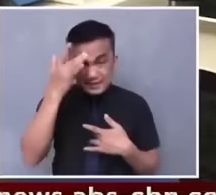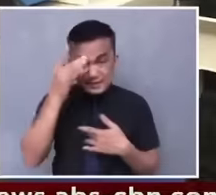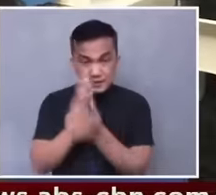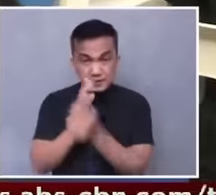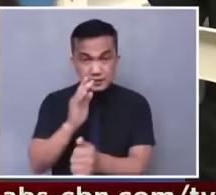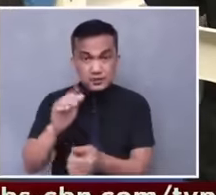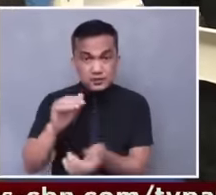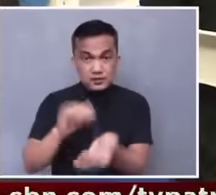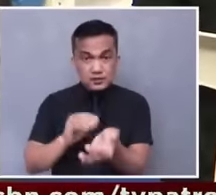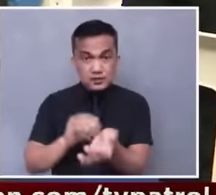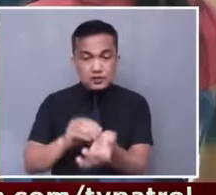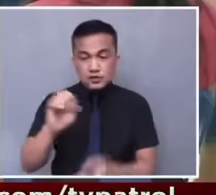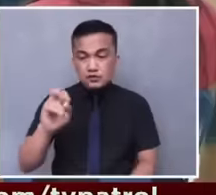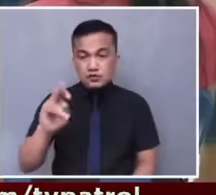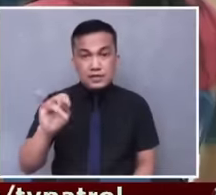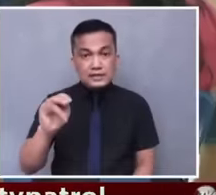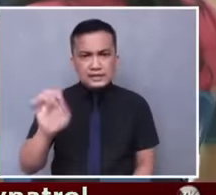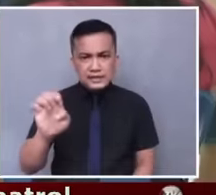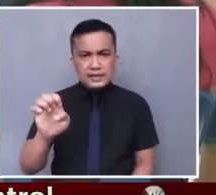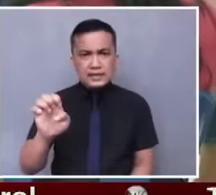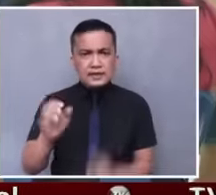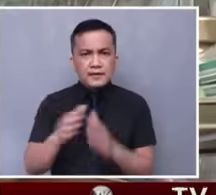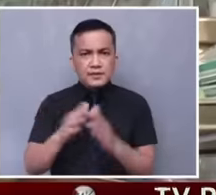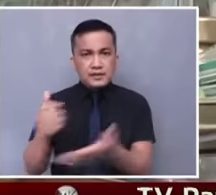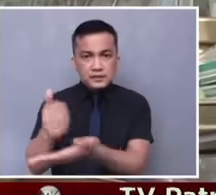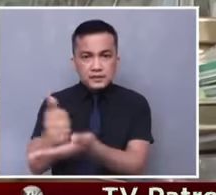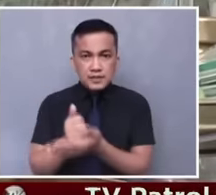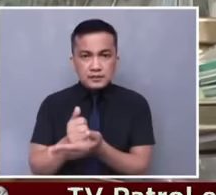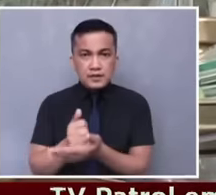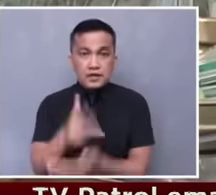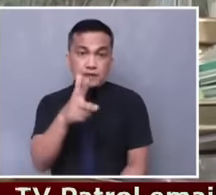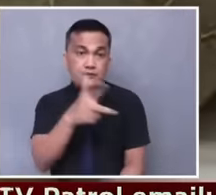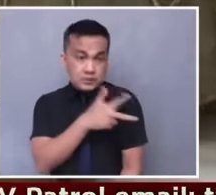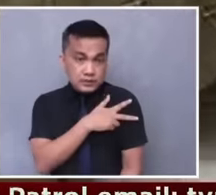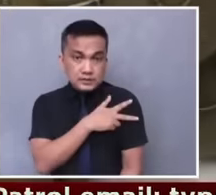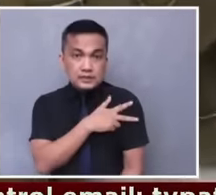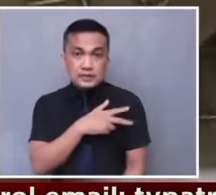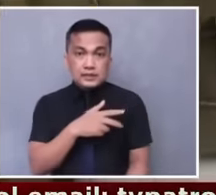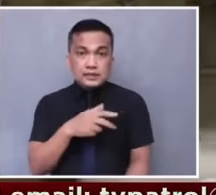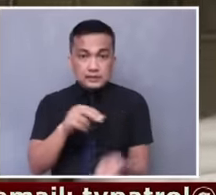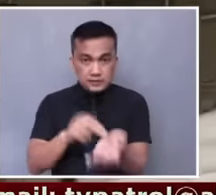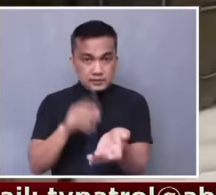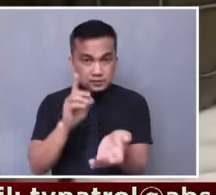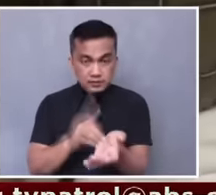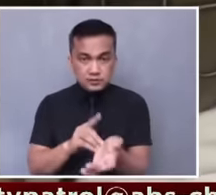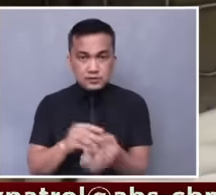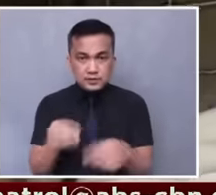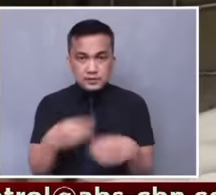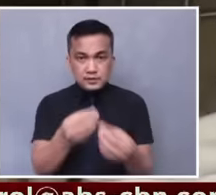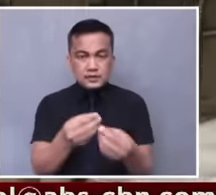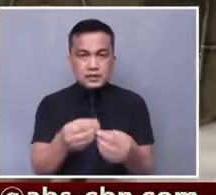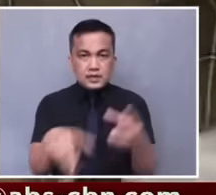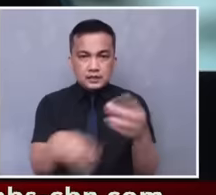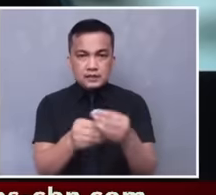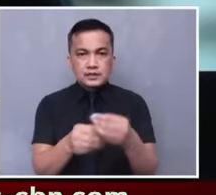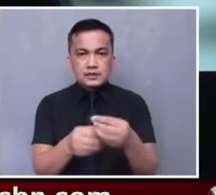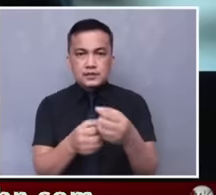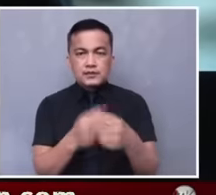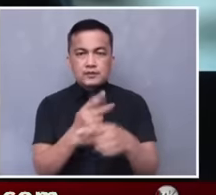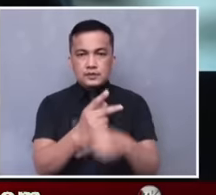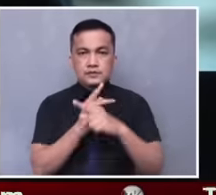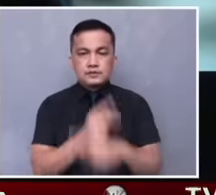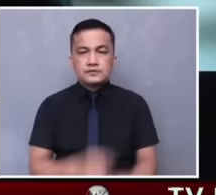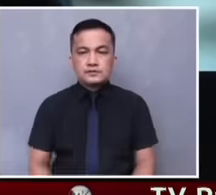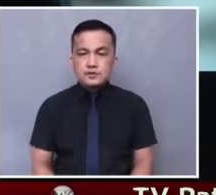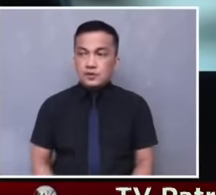Jean Solante, malaking tulong din ang booster shots sa mga health worker para mabigyan sila ng dagdag na proteksyon. Also, we